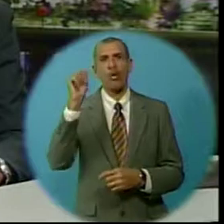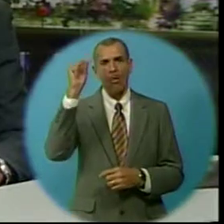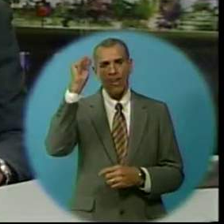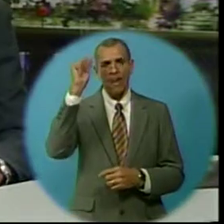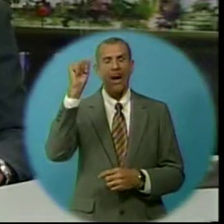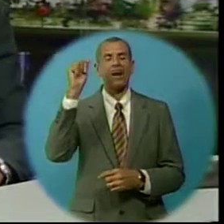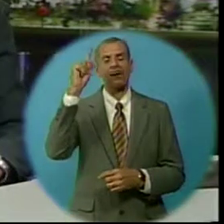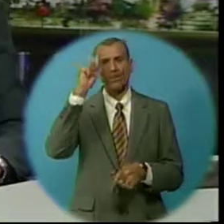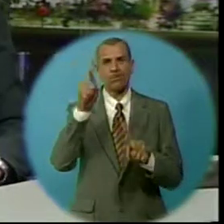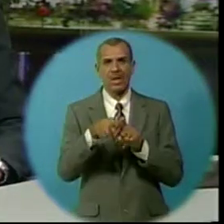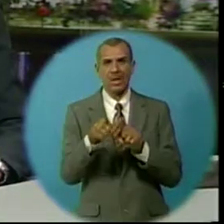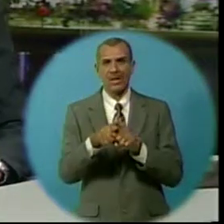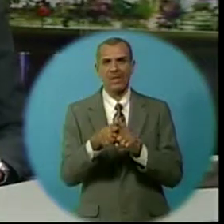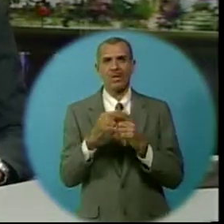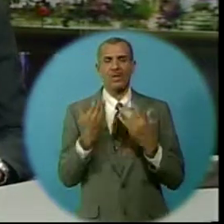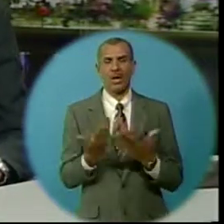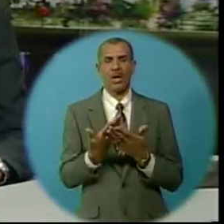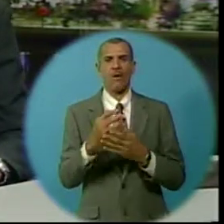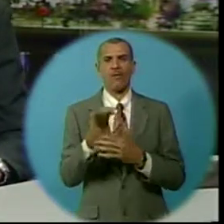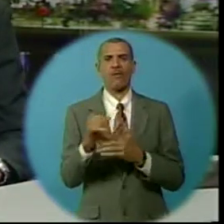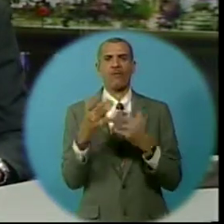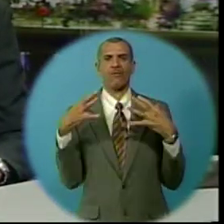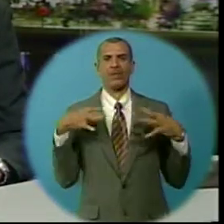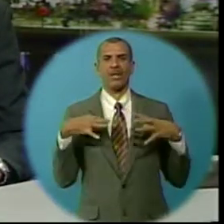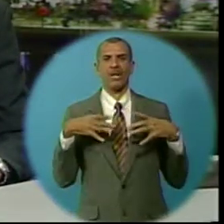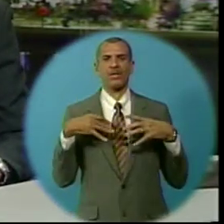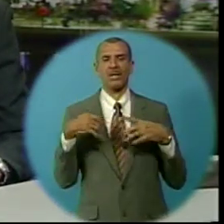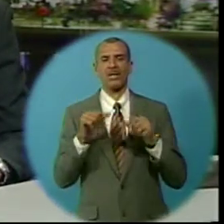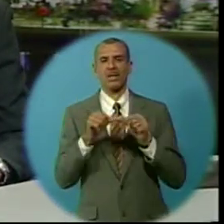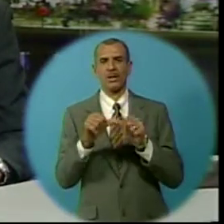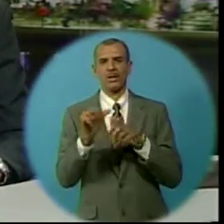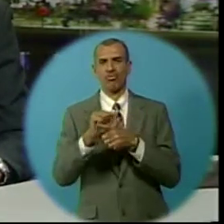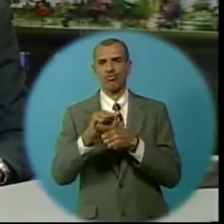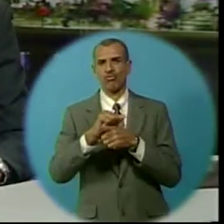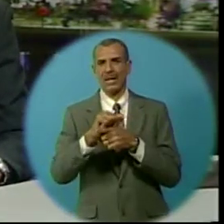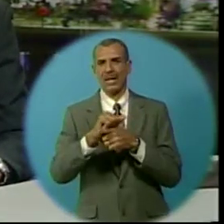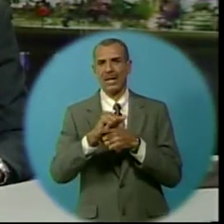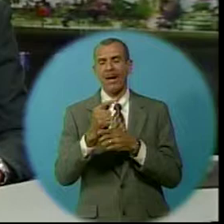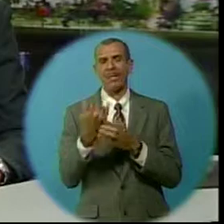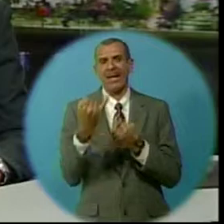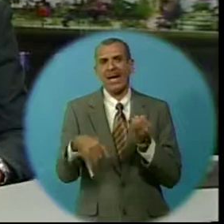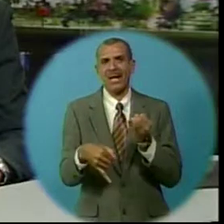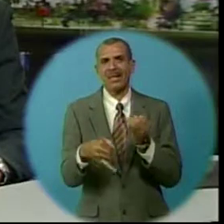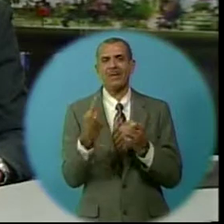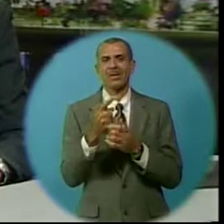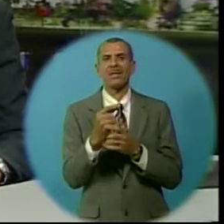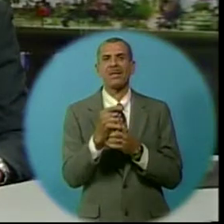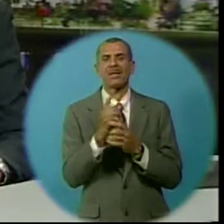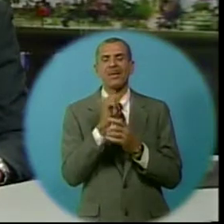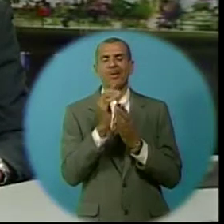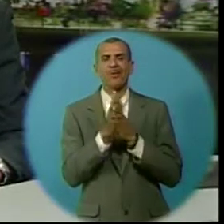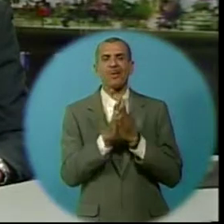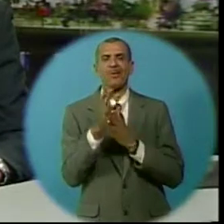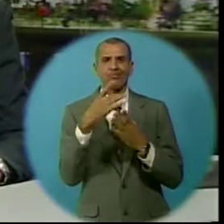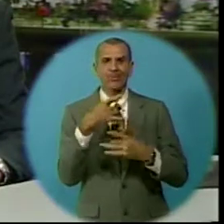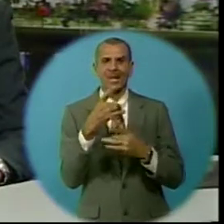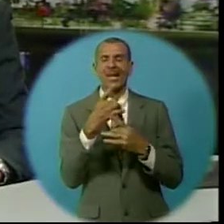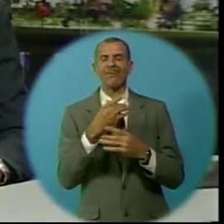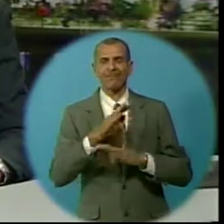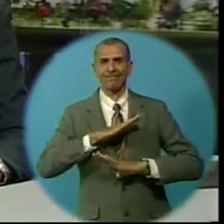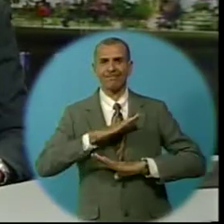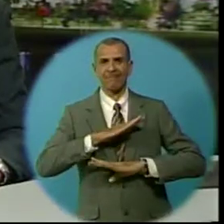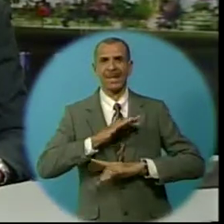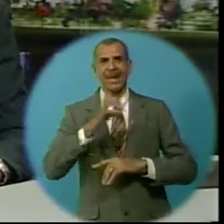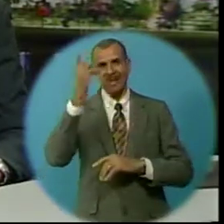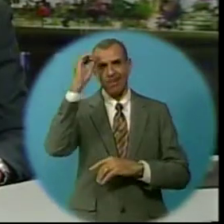on the island for a short vacation and to continue their training. By the end of the night, spectators weren't disappointed. CBC's Damien